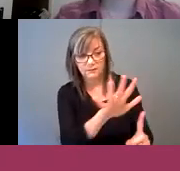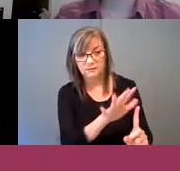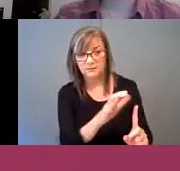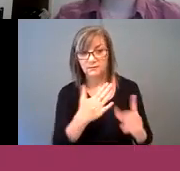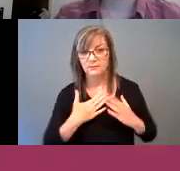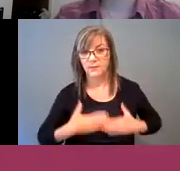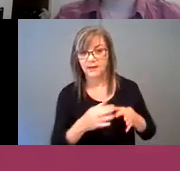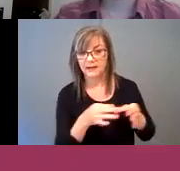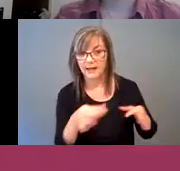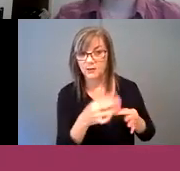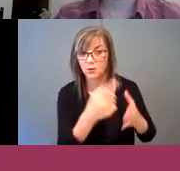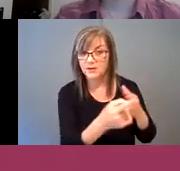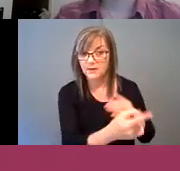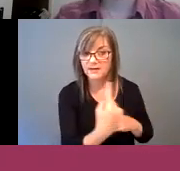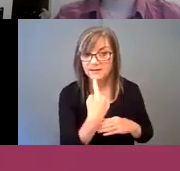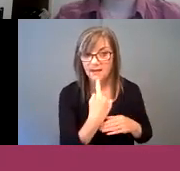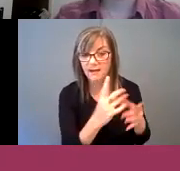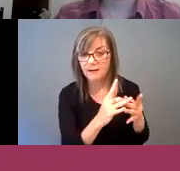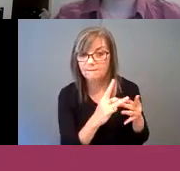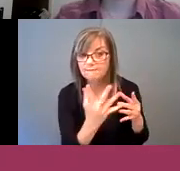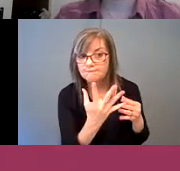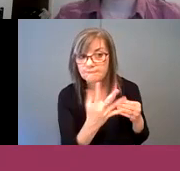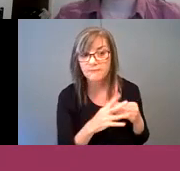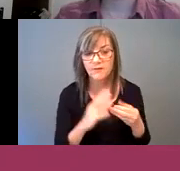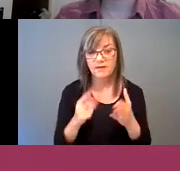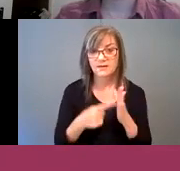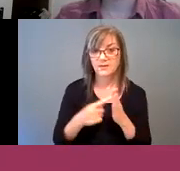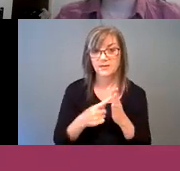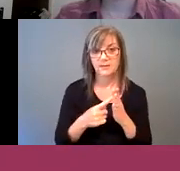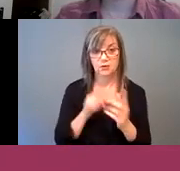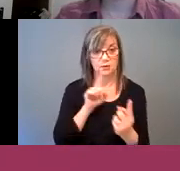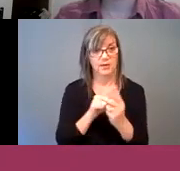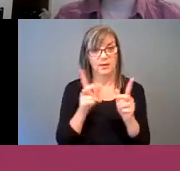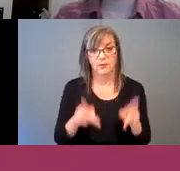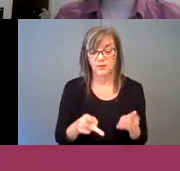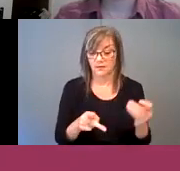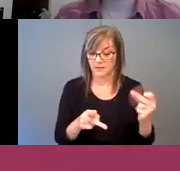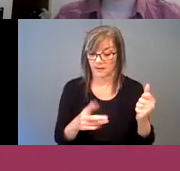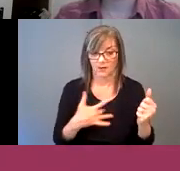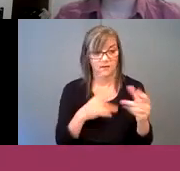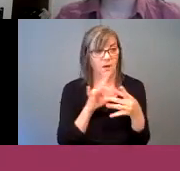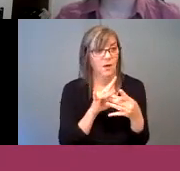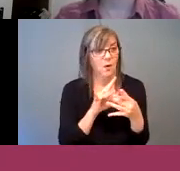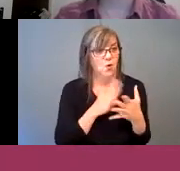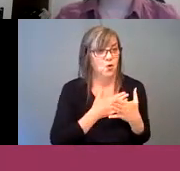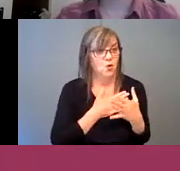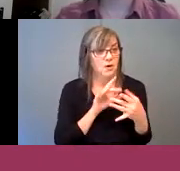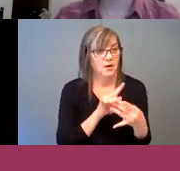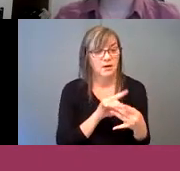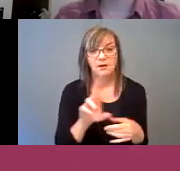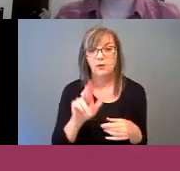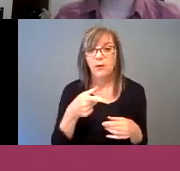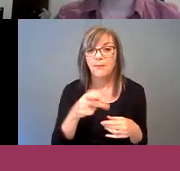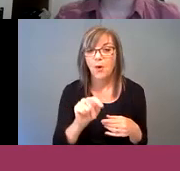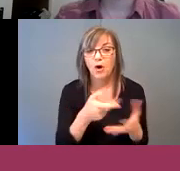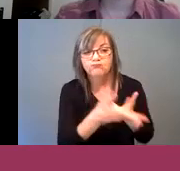like? You know, there's some people that you kind of just meet and feel immediately connected to, or kind of feel this sense of rapport that you have known